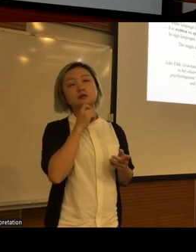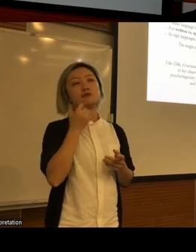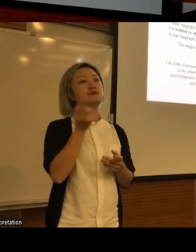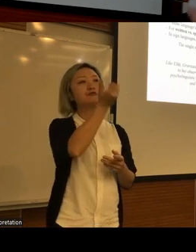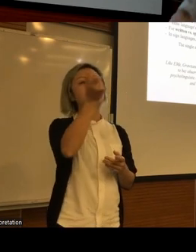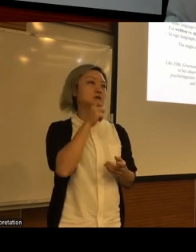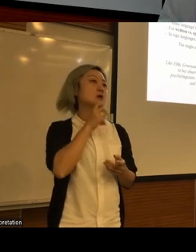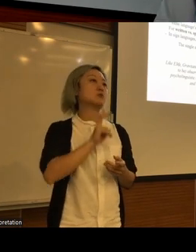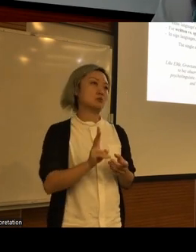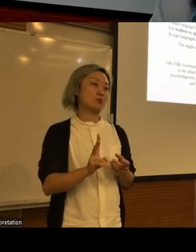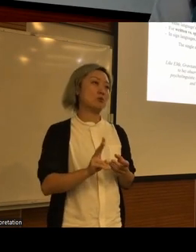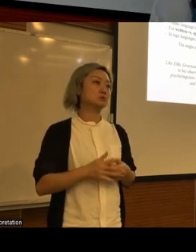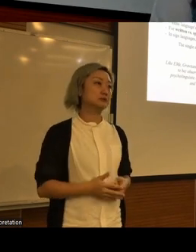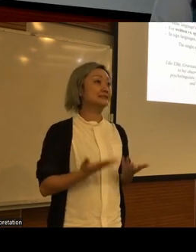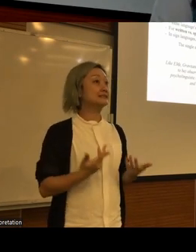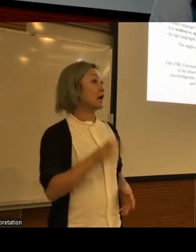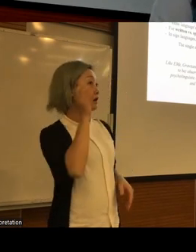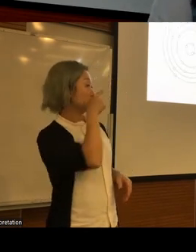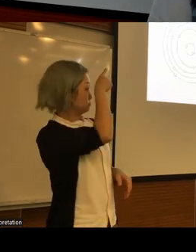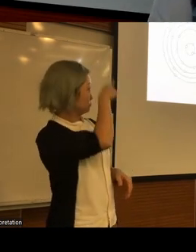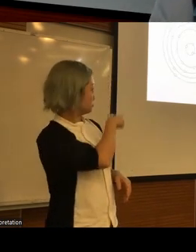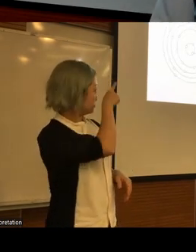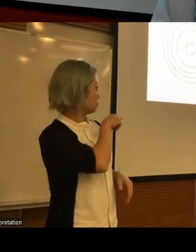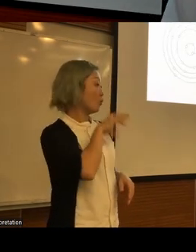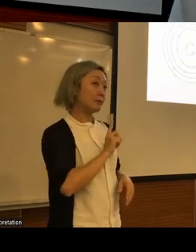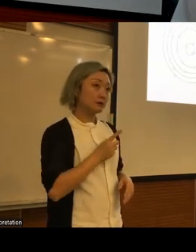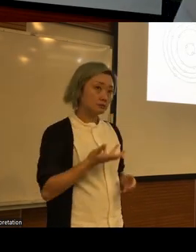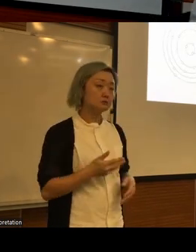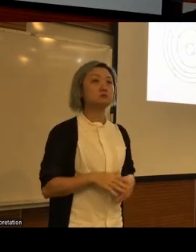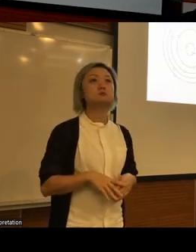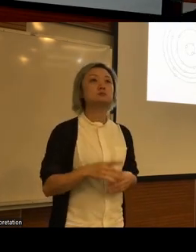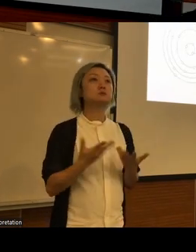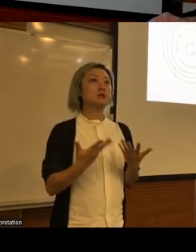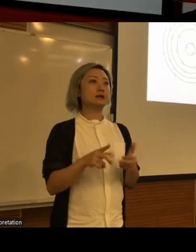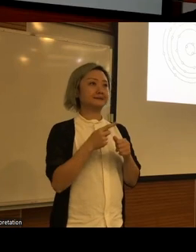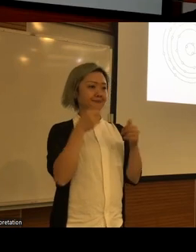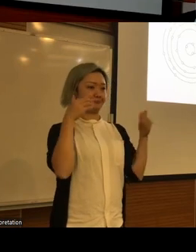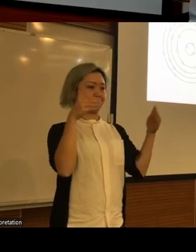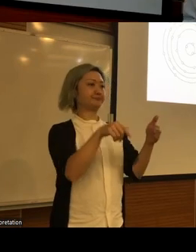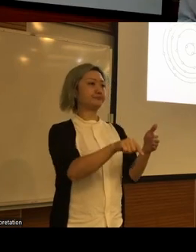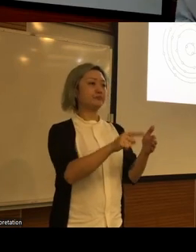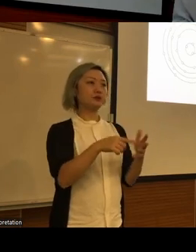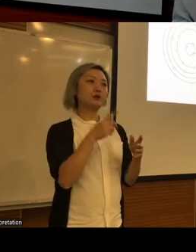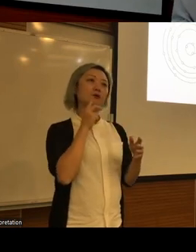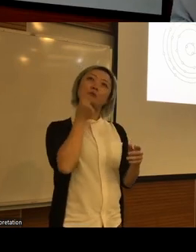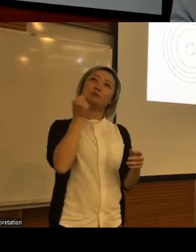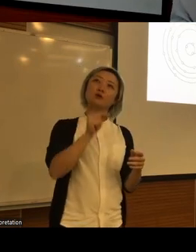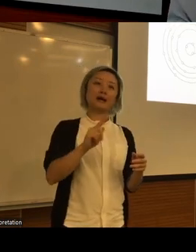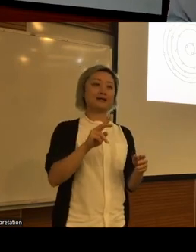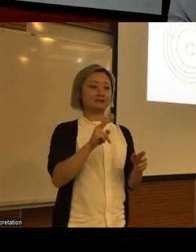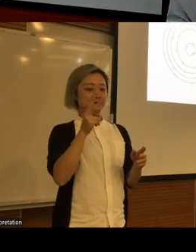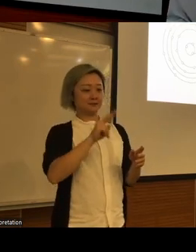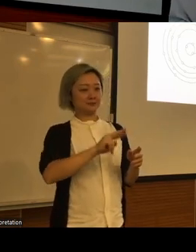So the whole model here is really something extremely simplistic, but